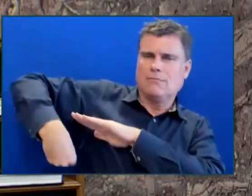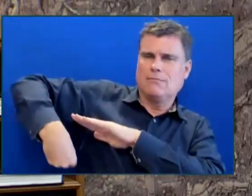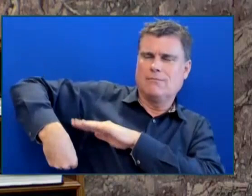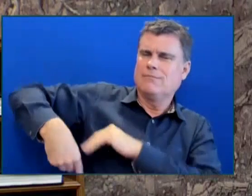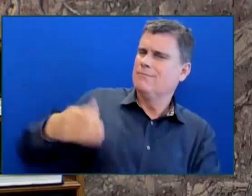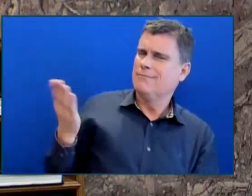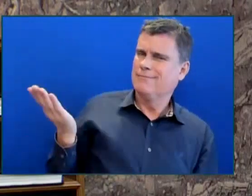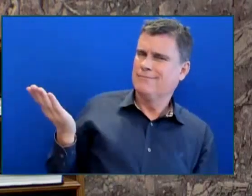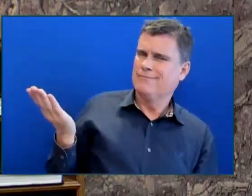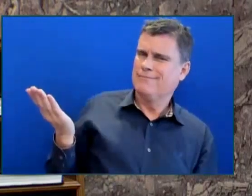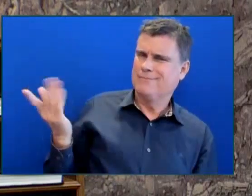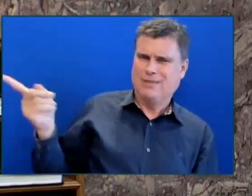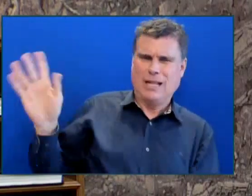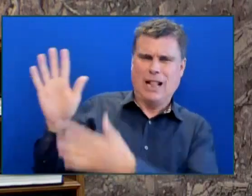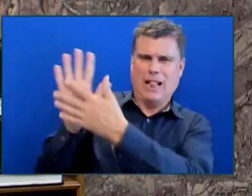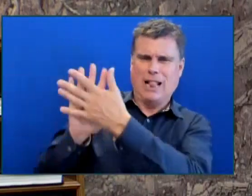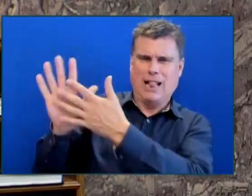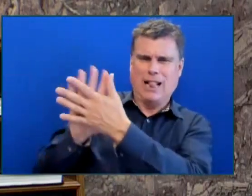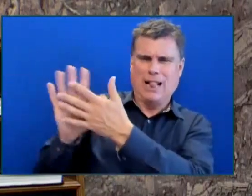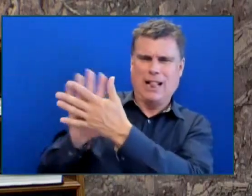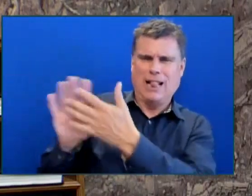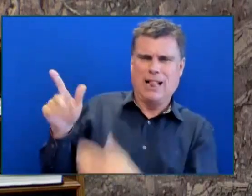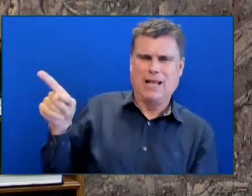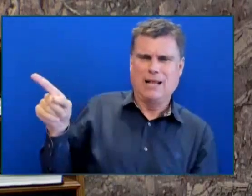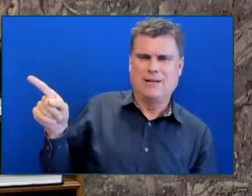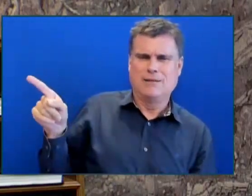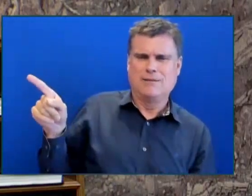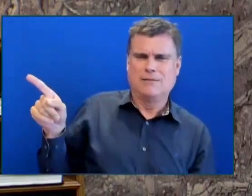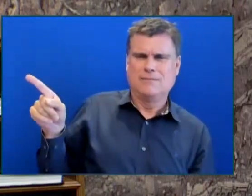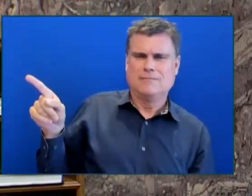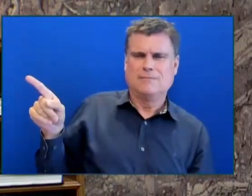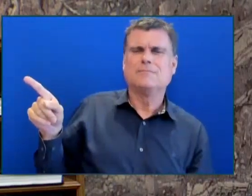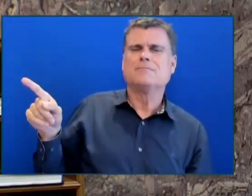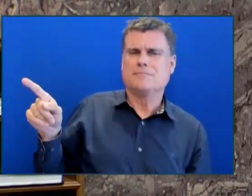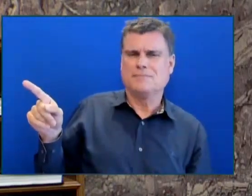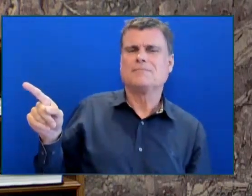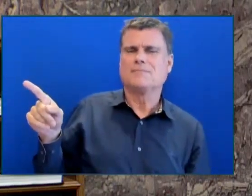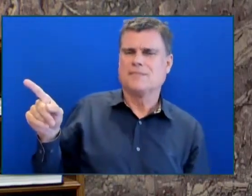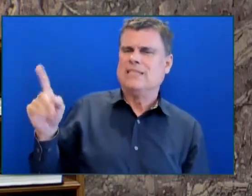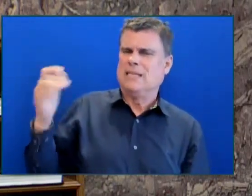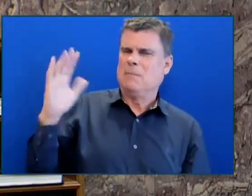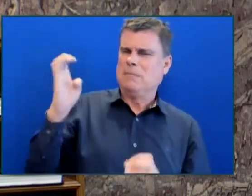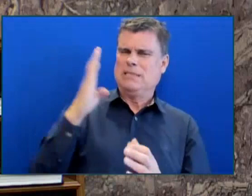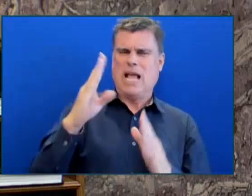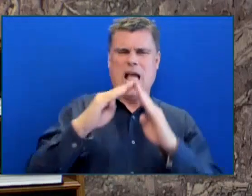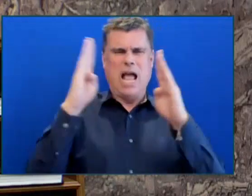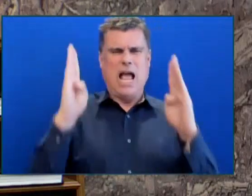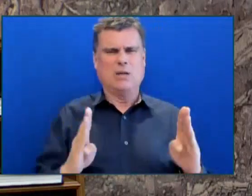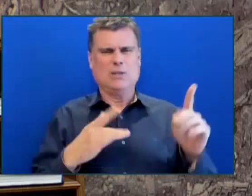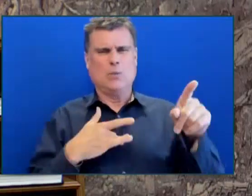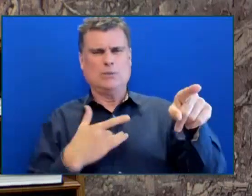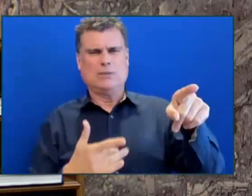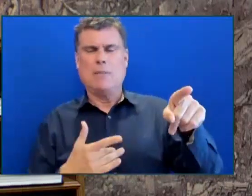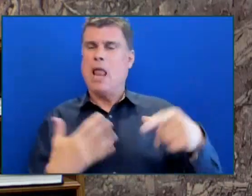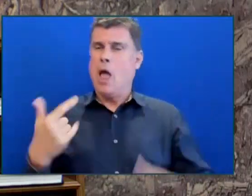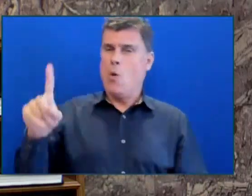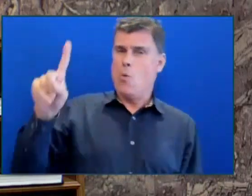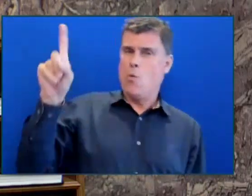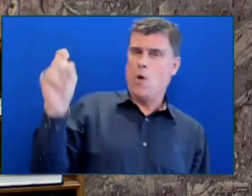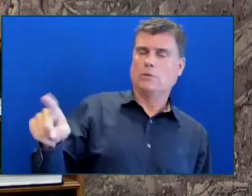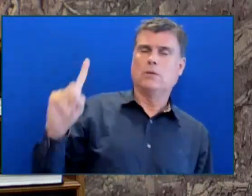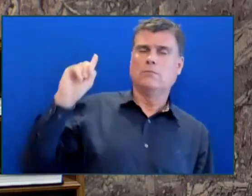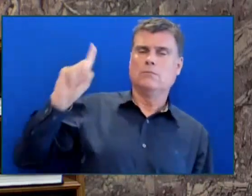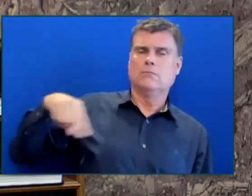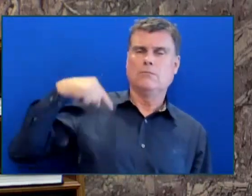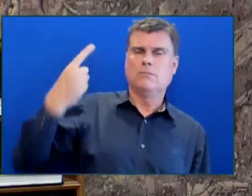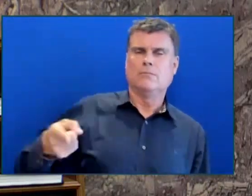members of BC Housing. So my question to the Premier, with the total mismanagement that has happened under his watch while he was